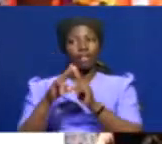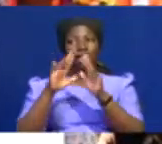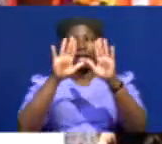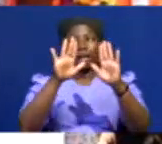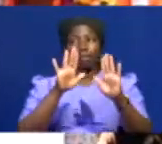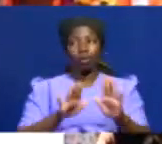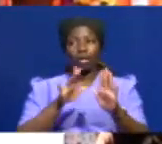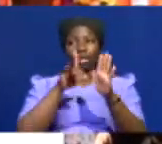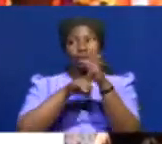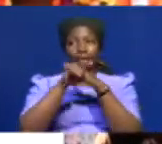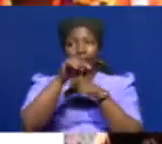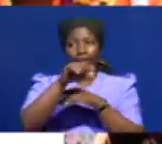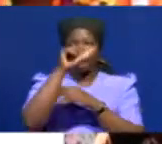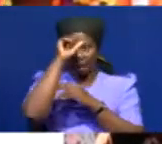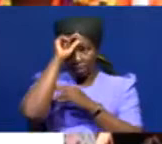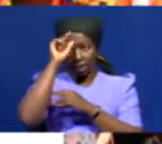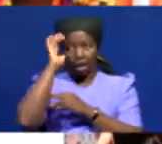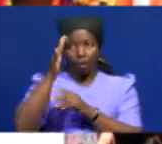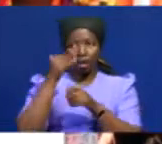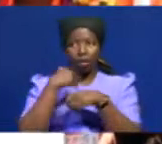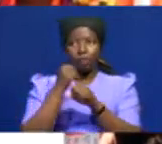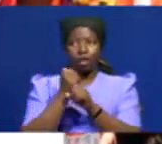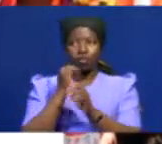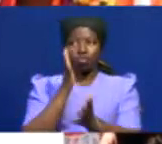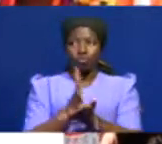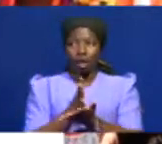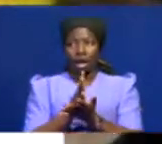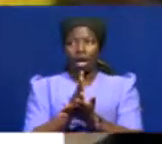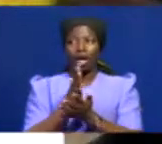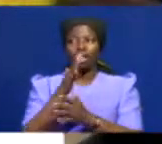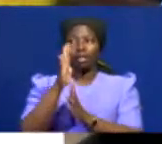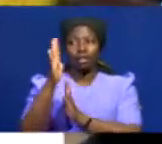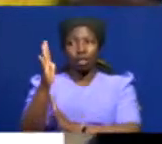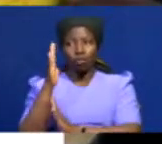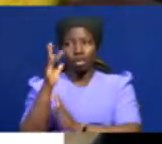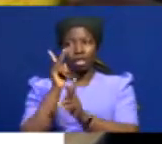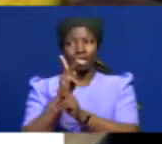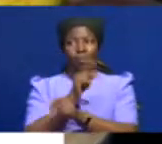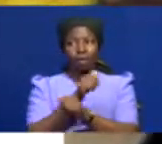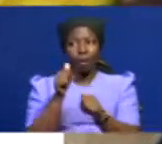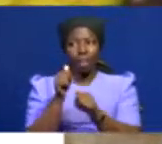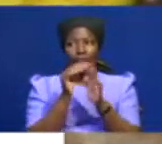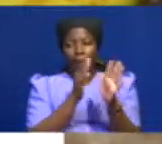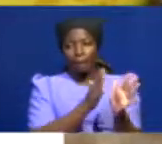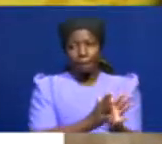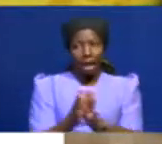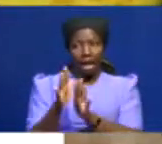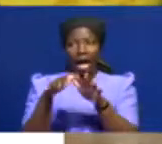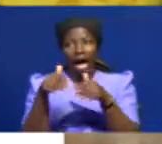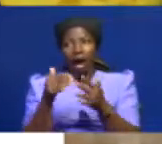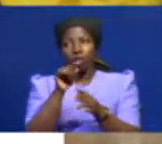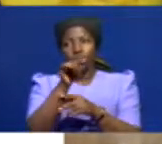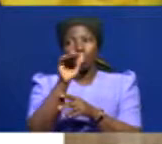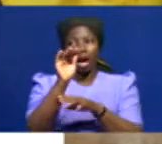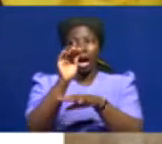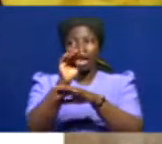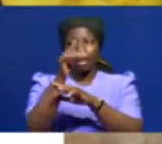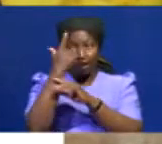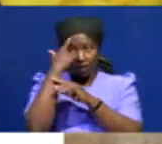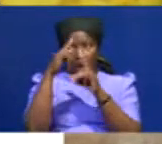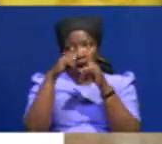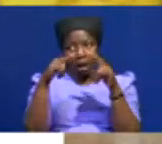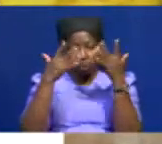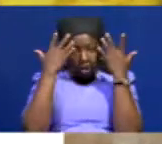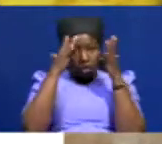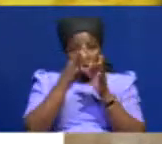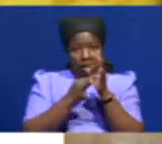katika serikali na tutahakikisha kwamba umedumishwa. Wana plan vile mliitisha camp, atujui kama itakuwa